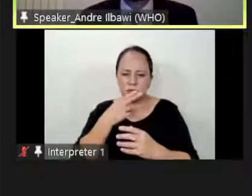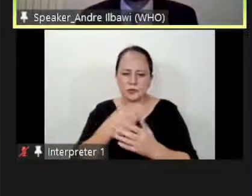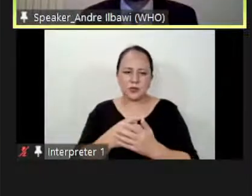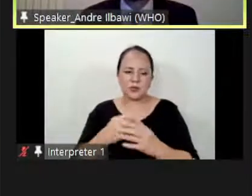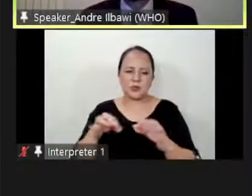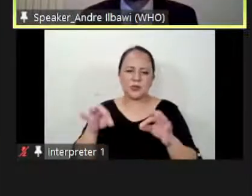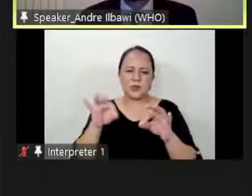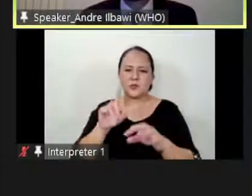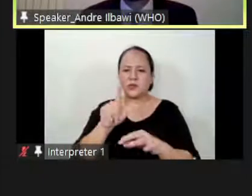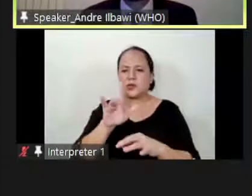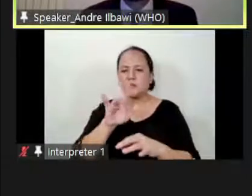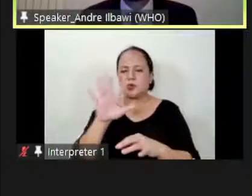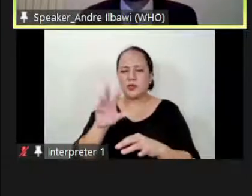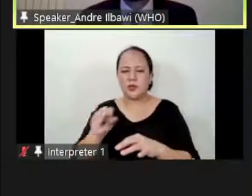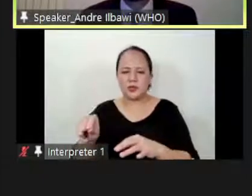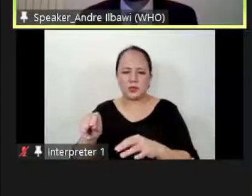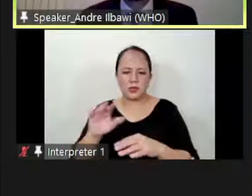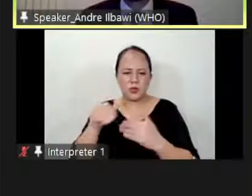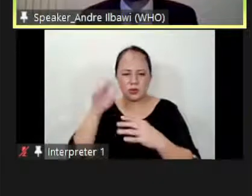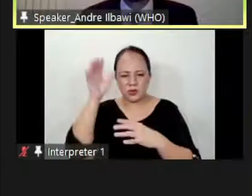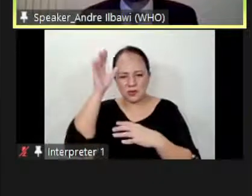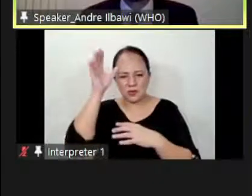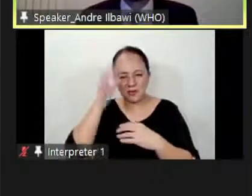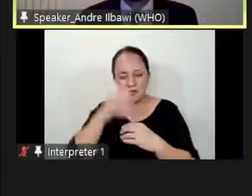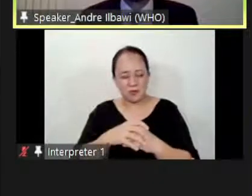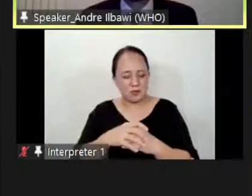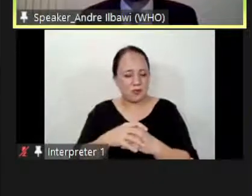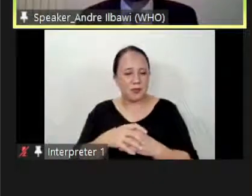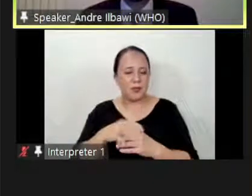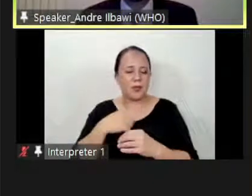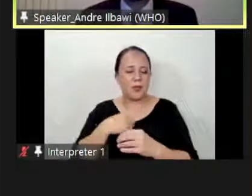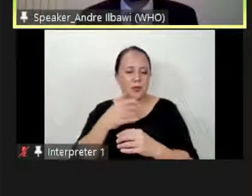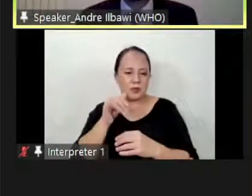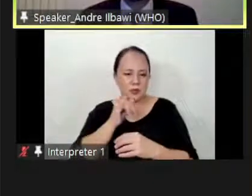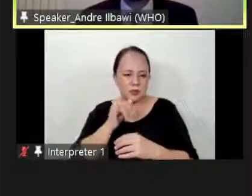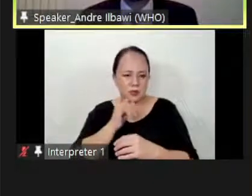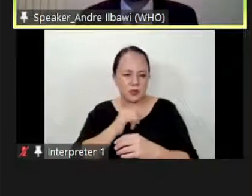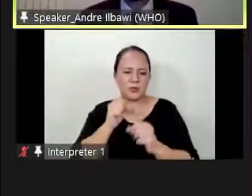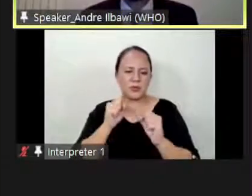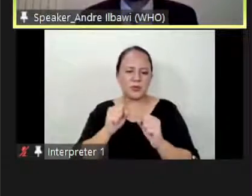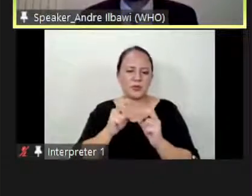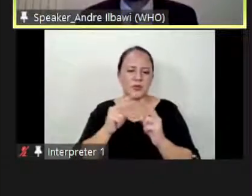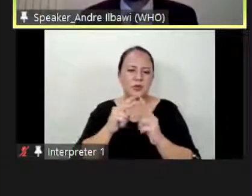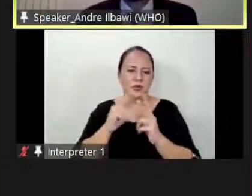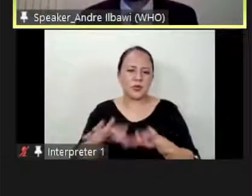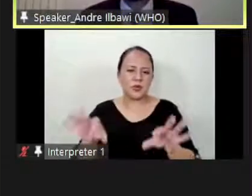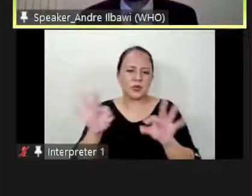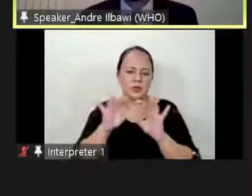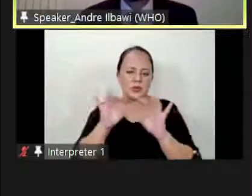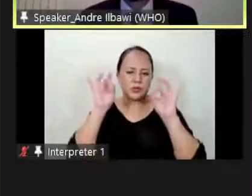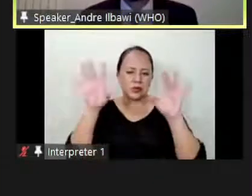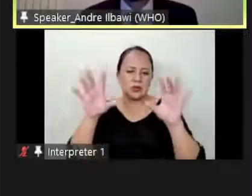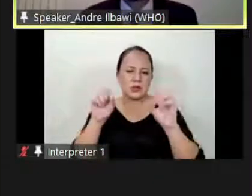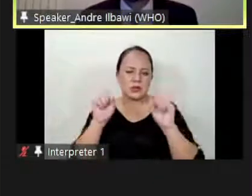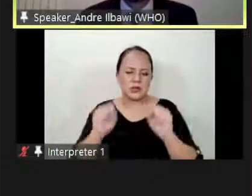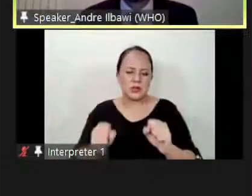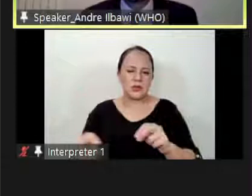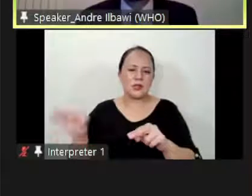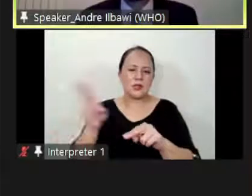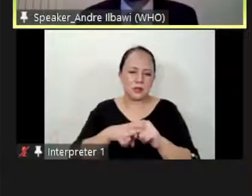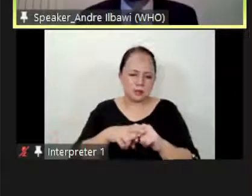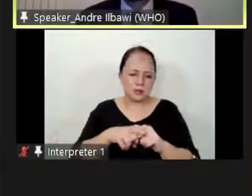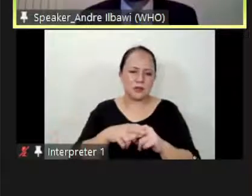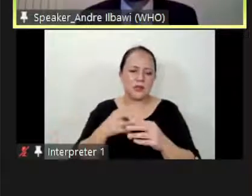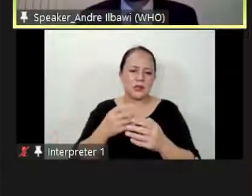to 25% of all cancer cases globally. Alcohol, obesity, very important risk factors that are increasing.